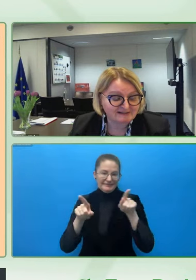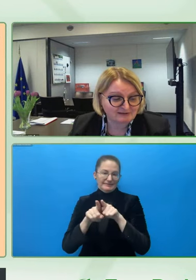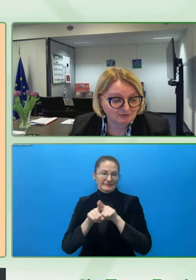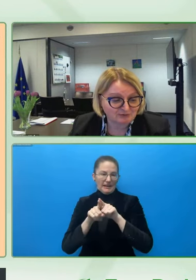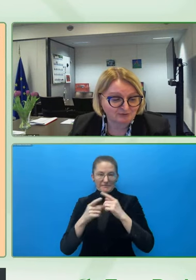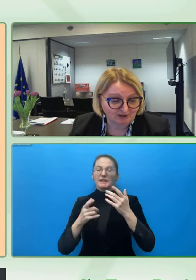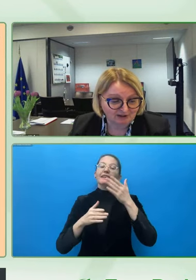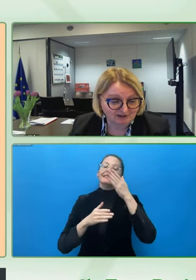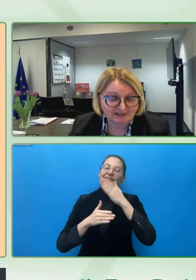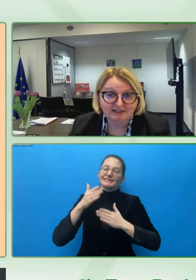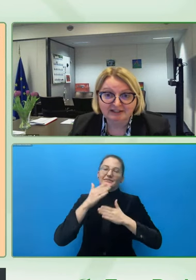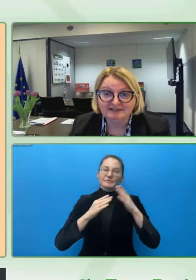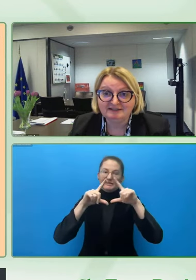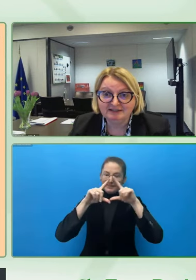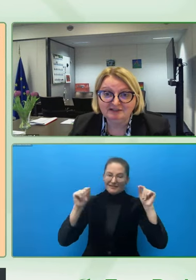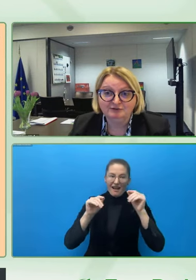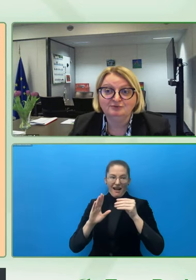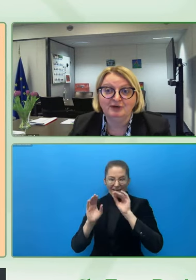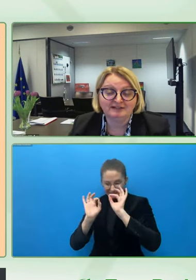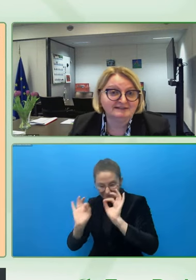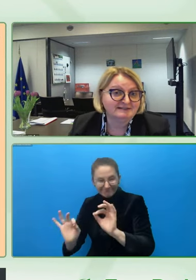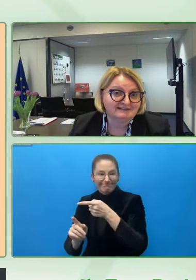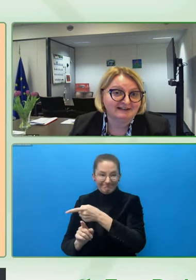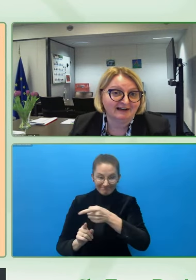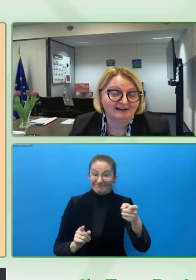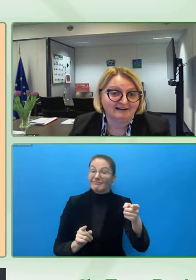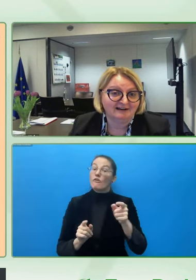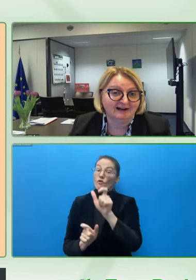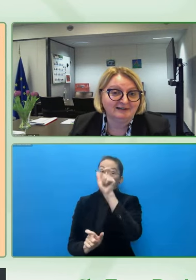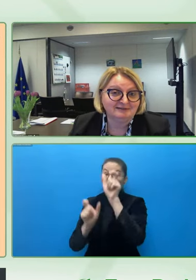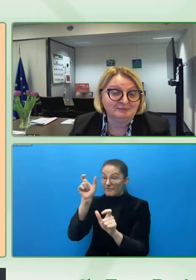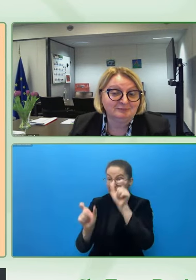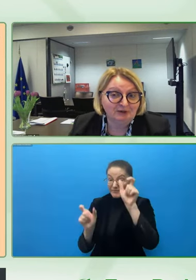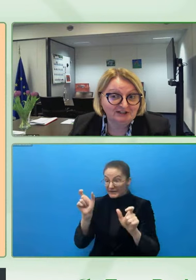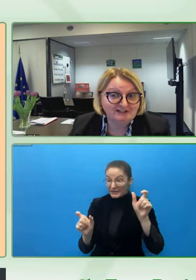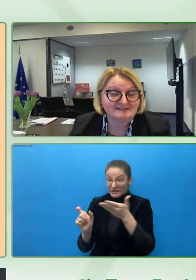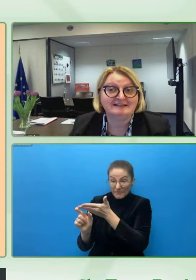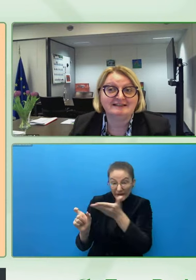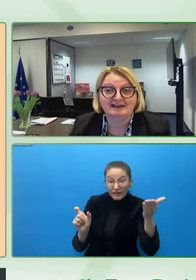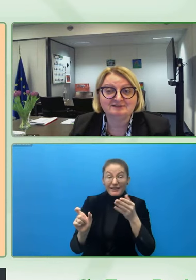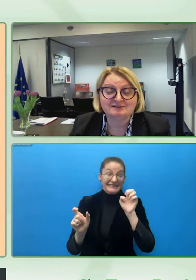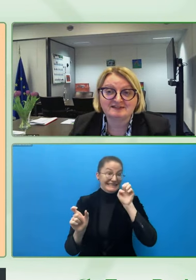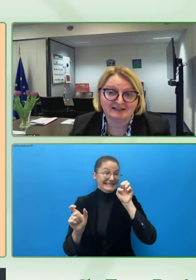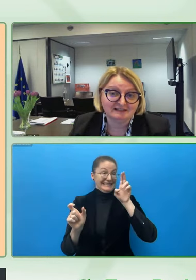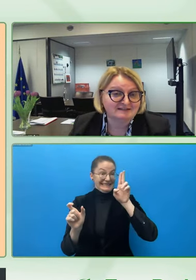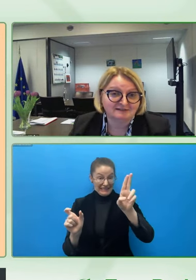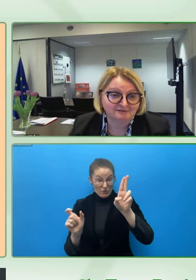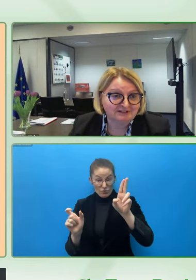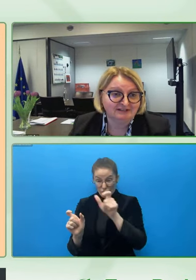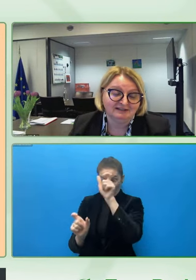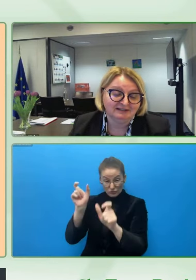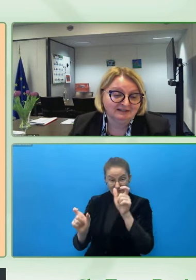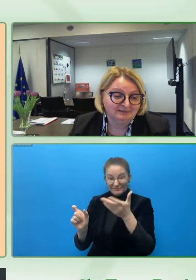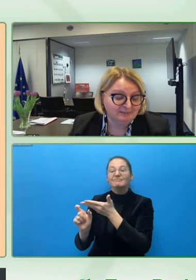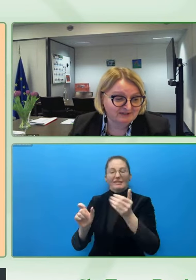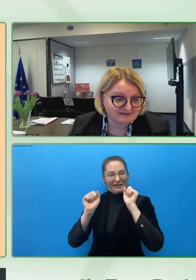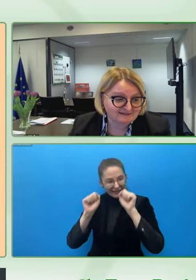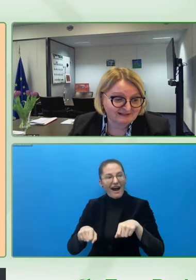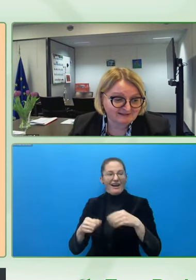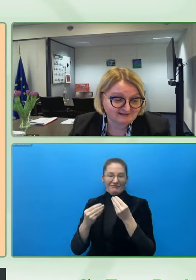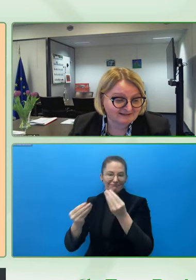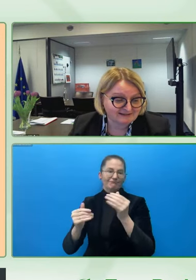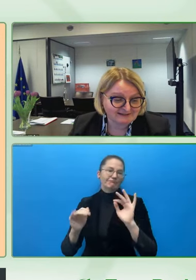citizens who are in the EU, and I modestly have to say it's a really